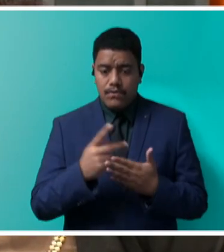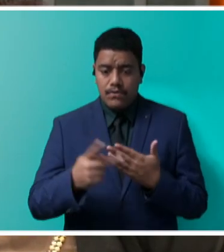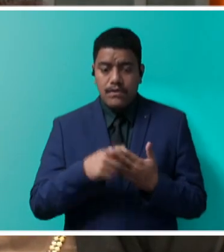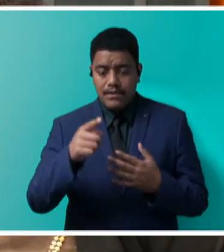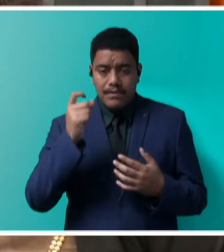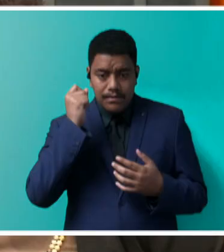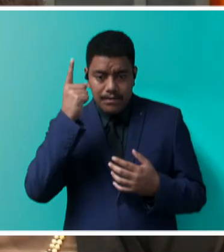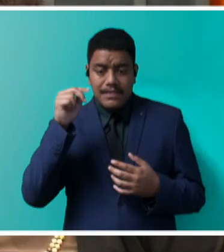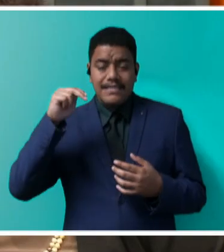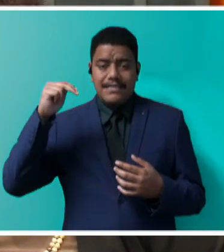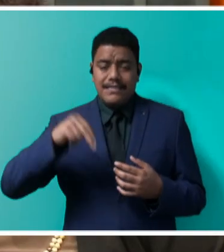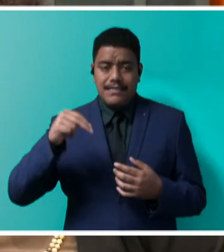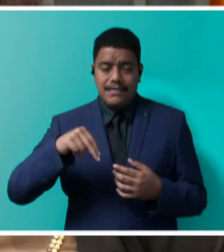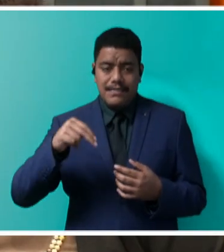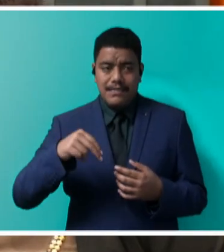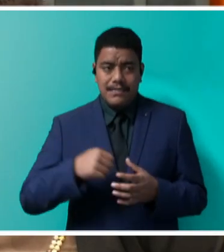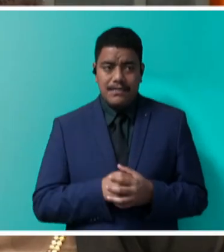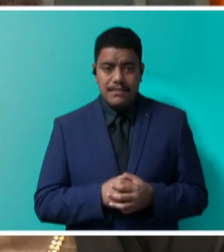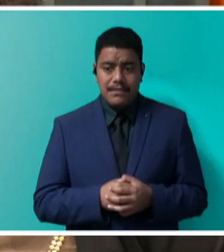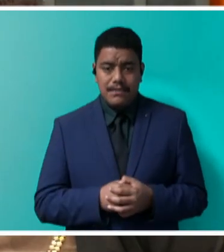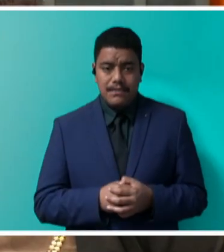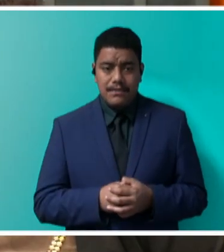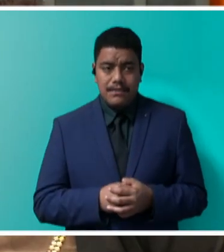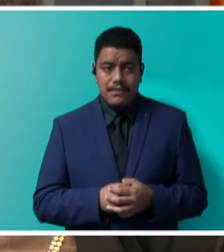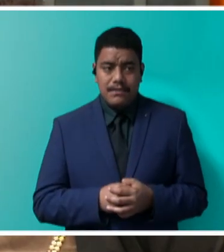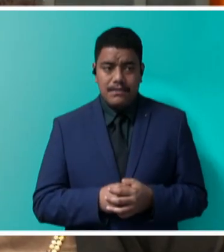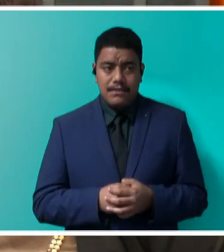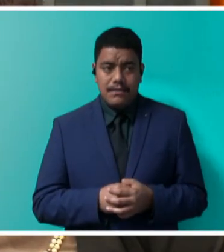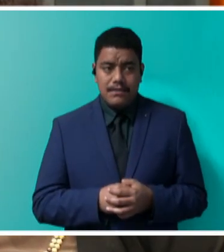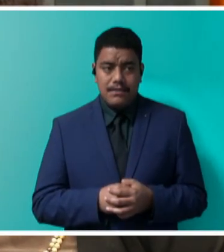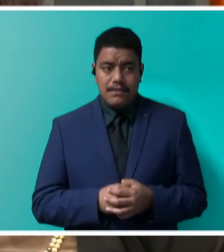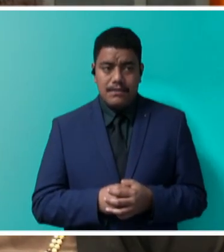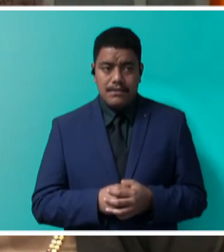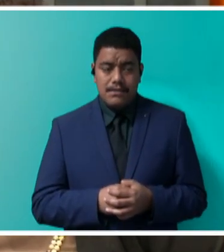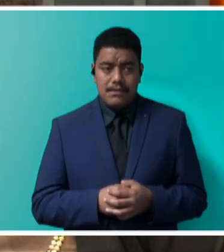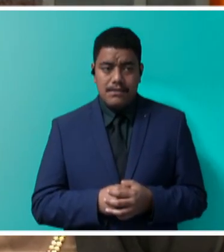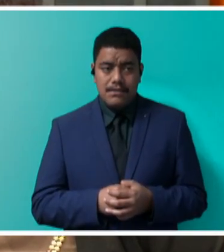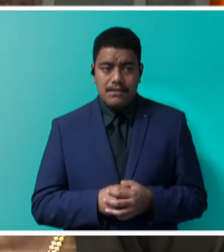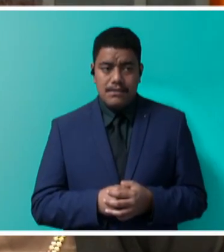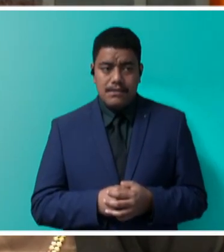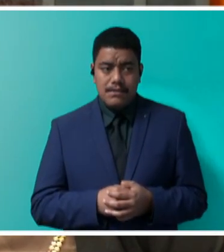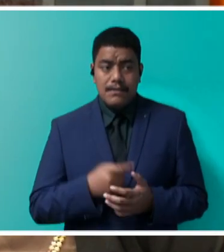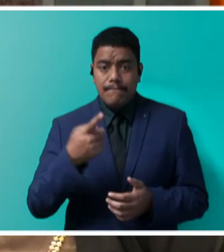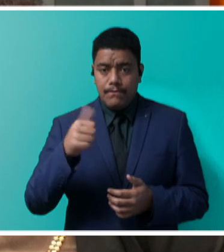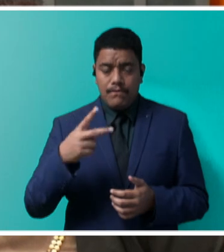recognizes the unique geographical challenges a diverse population face, especially in the areas of